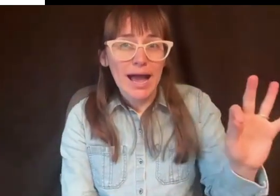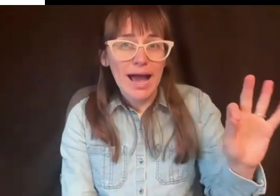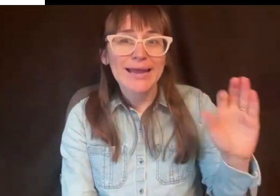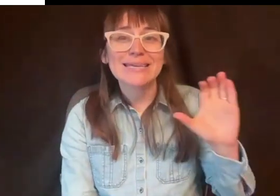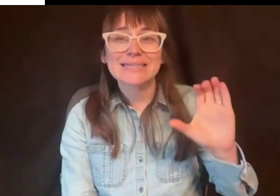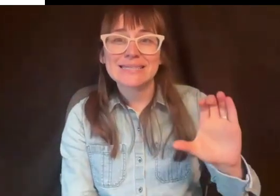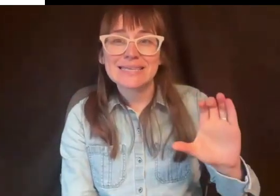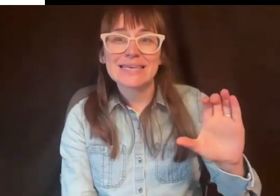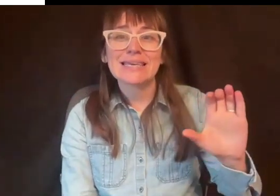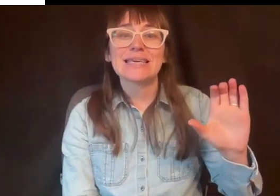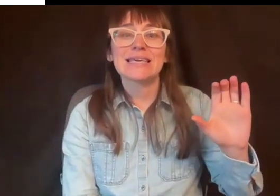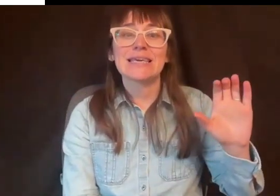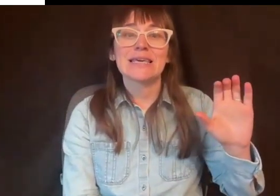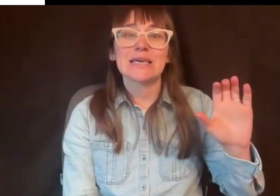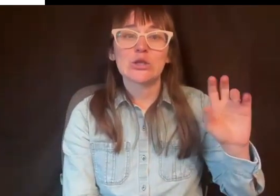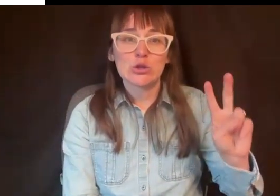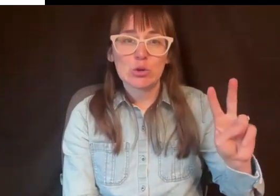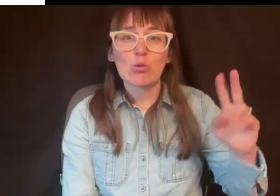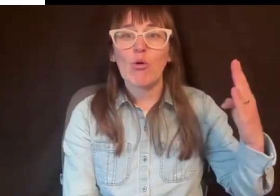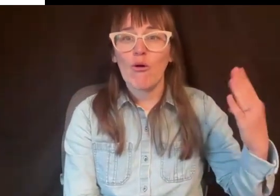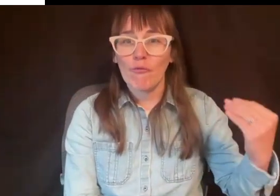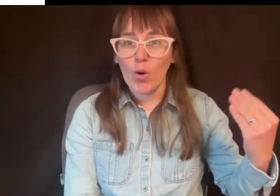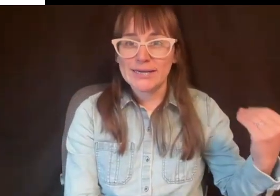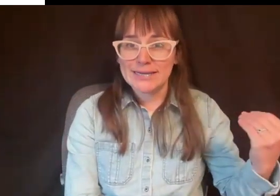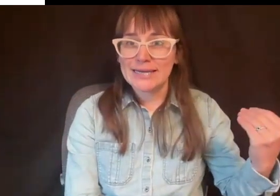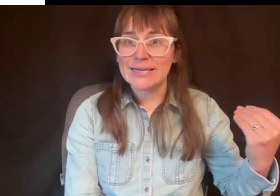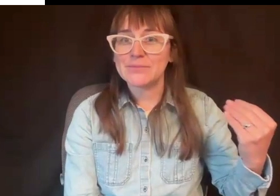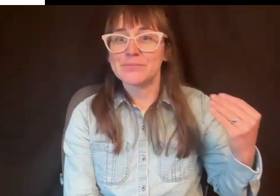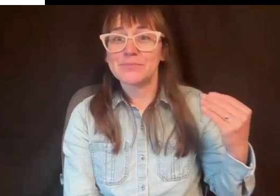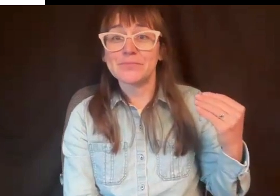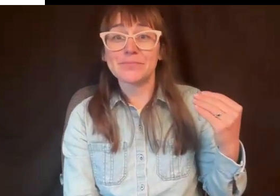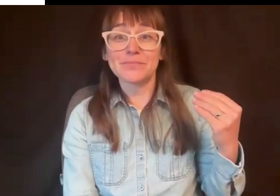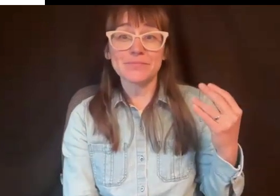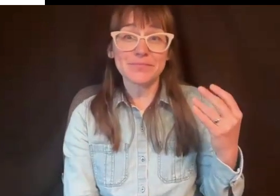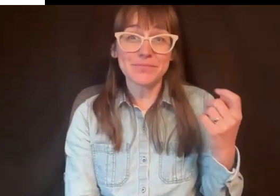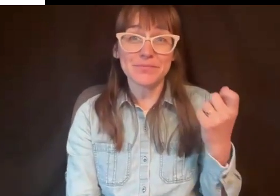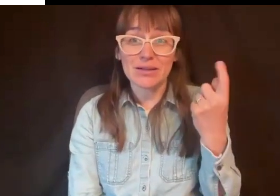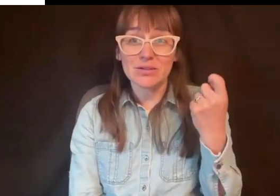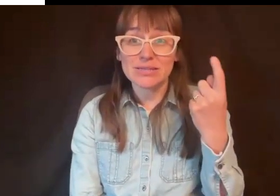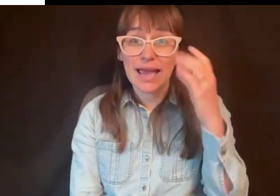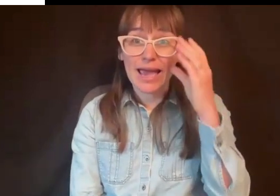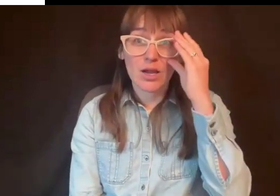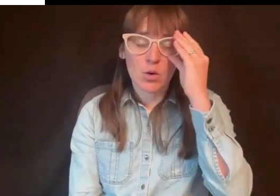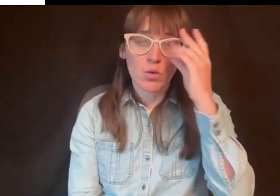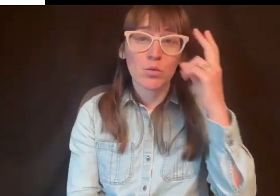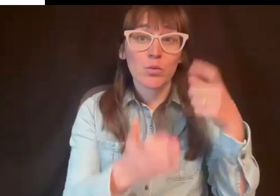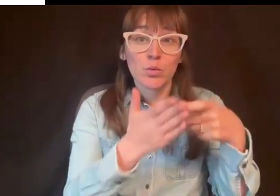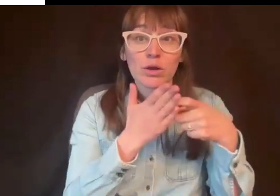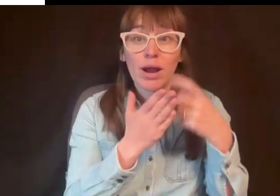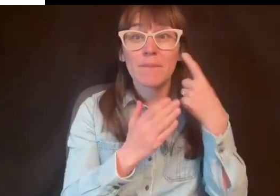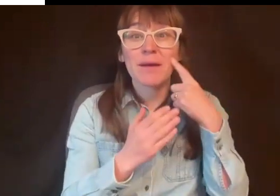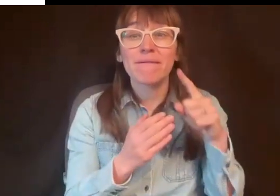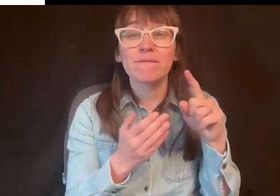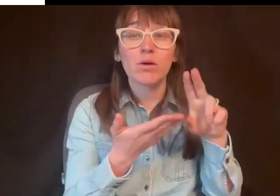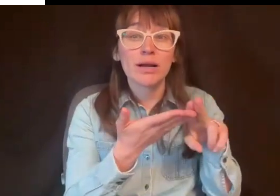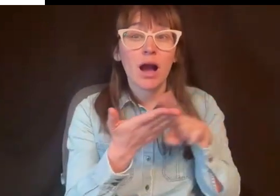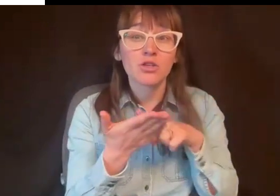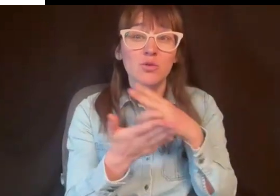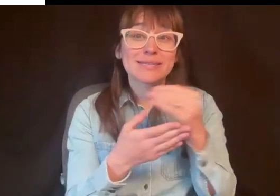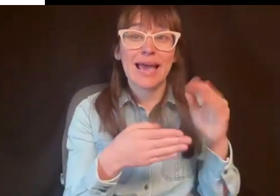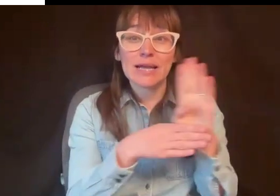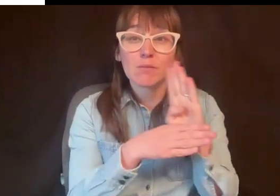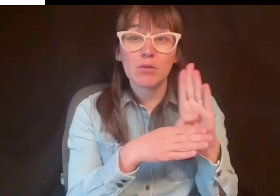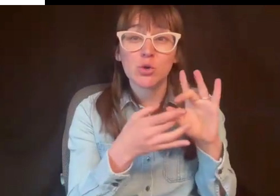C214. I do just want to note, as you see on this slide, one of the requirements relating to contracts and commercial relationships is that